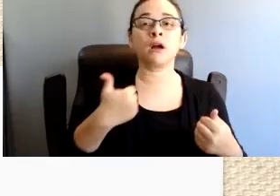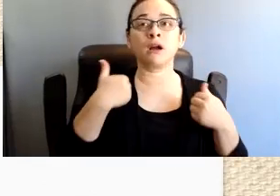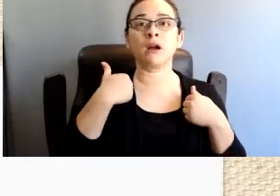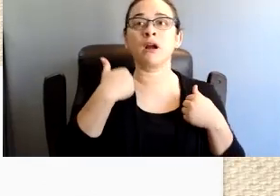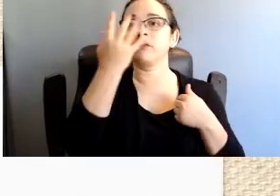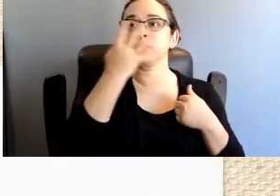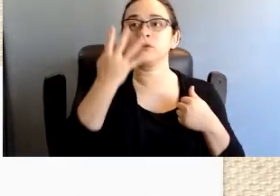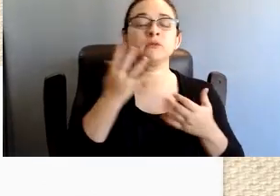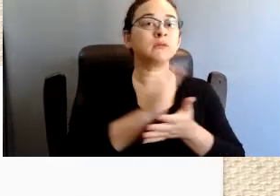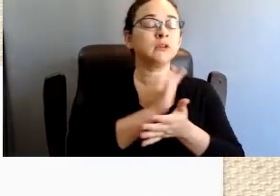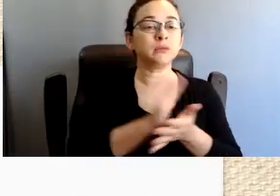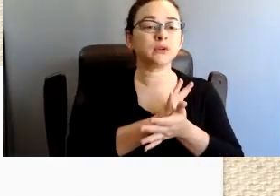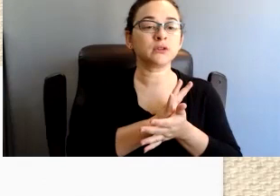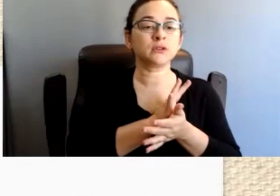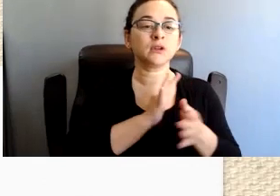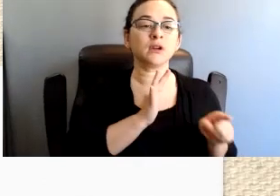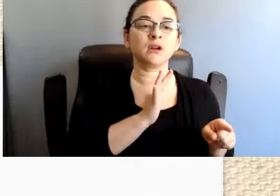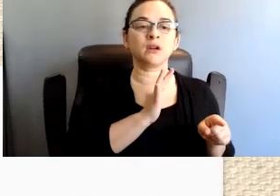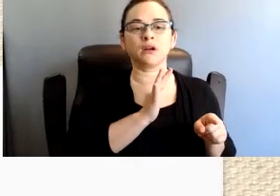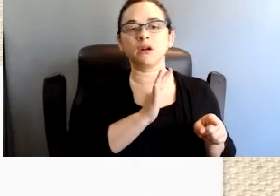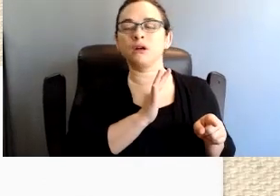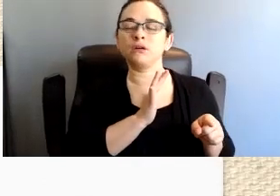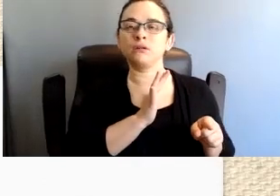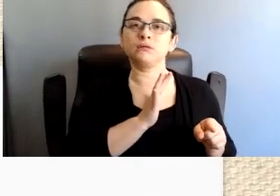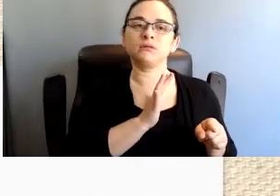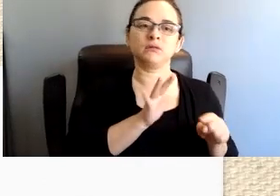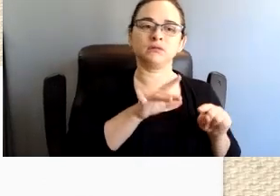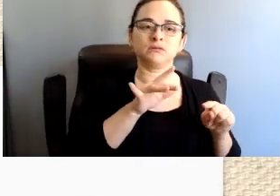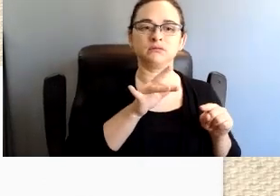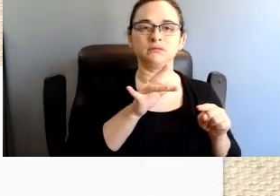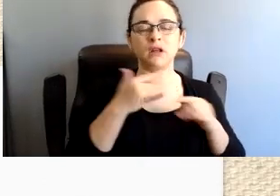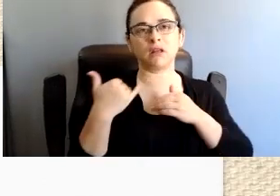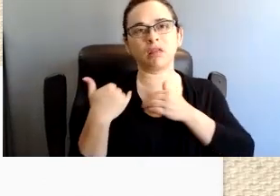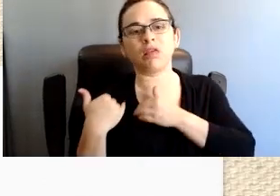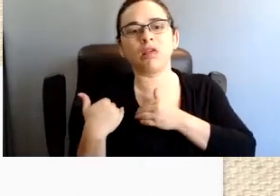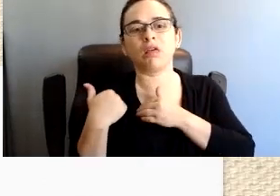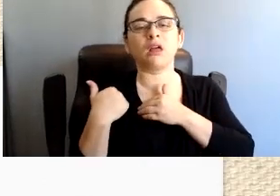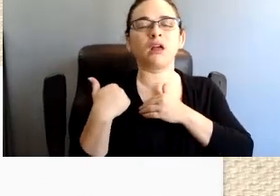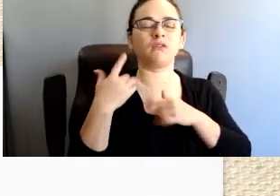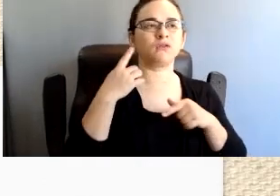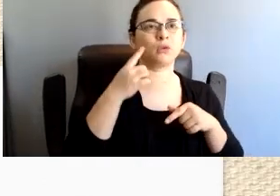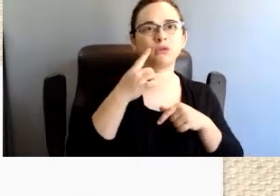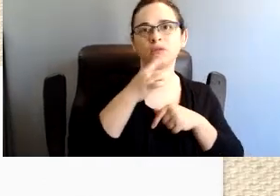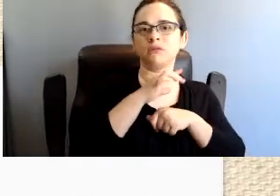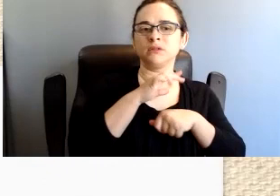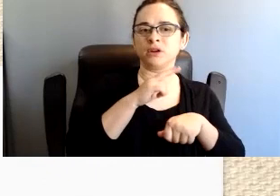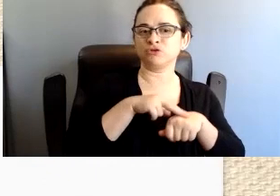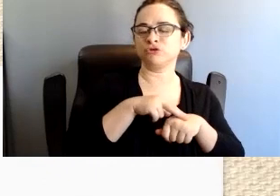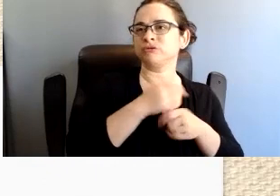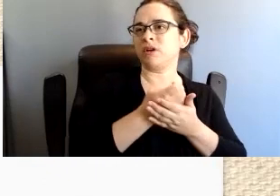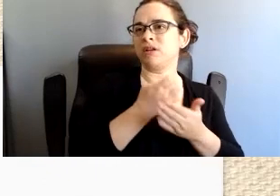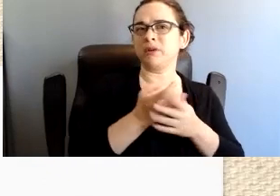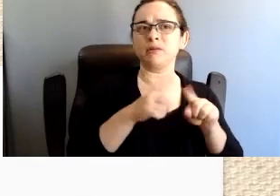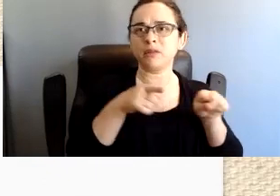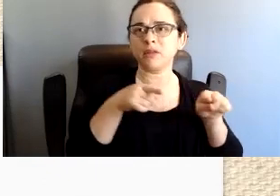really have a lack of opportunities in getting jobs. Many of the times they get their jobs by working